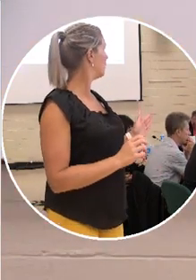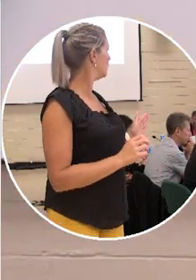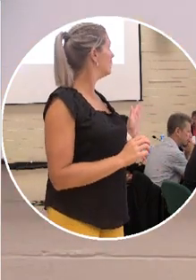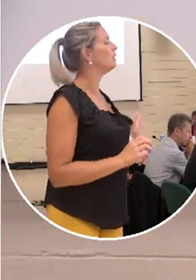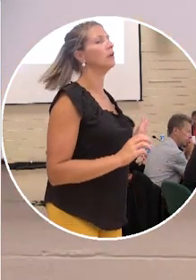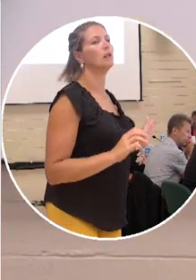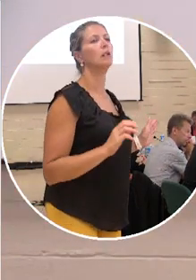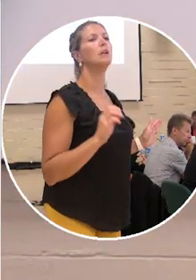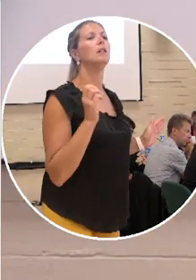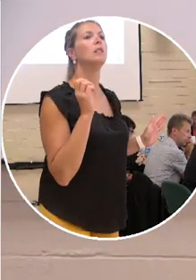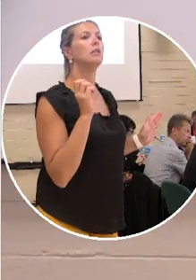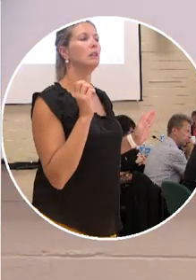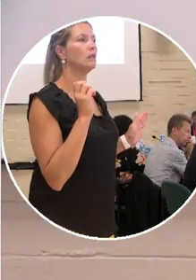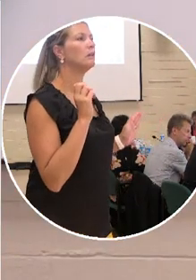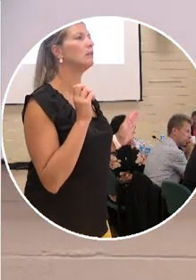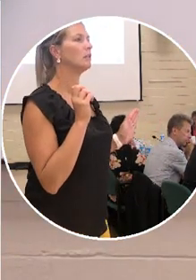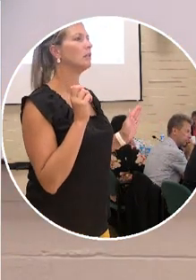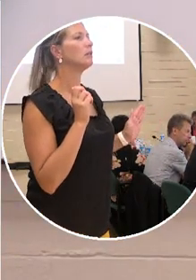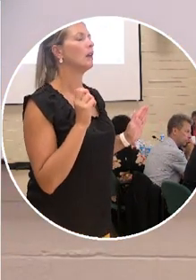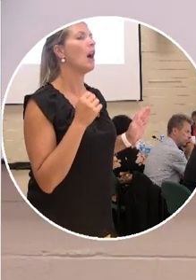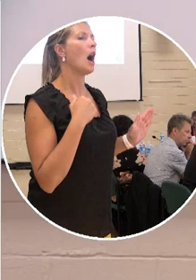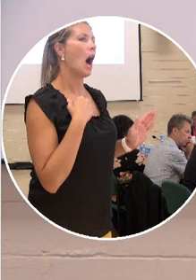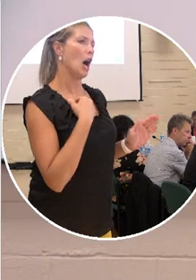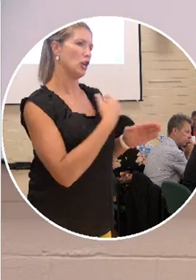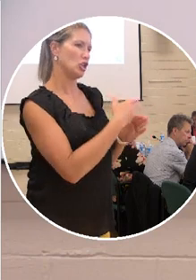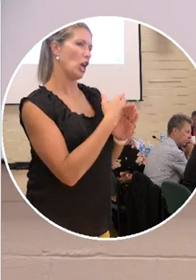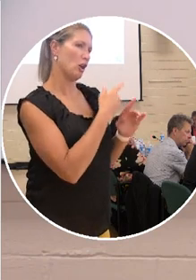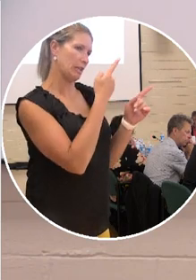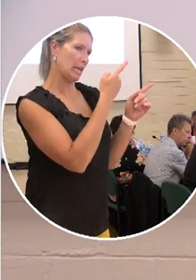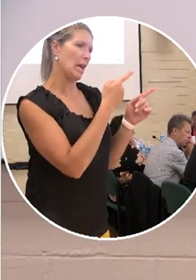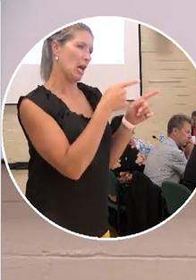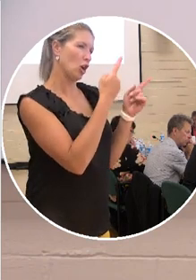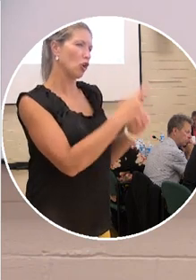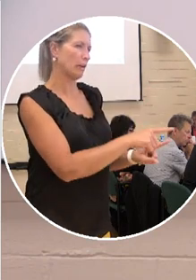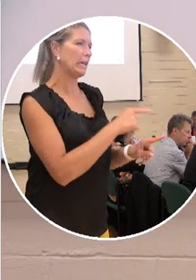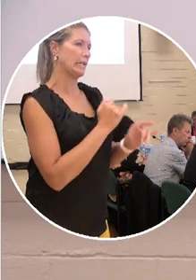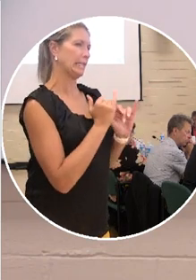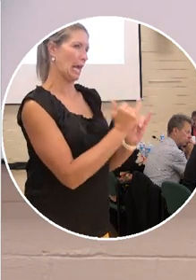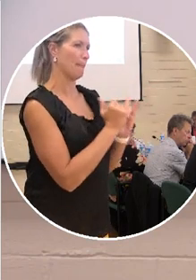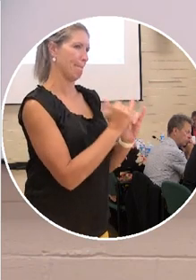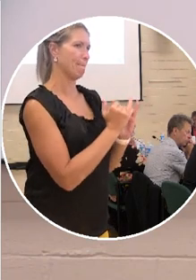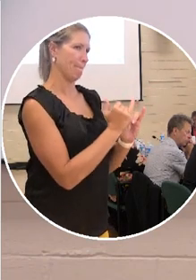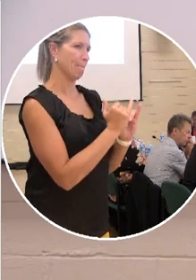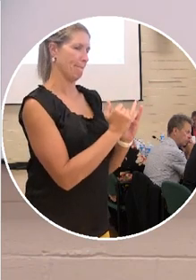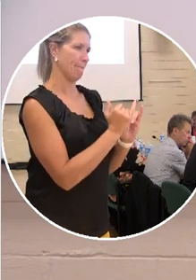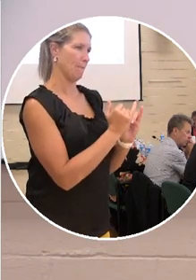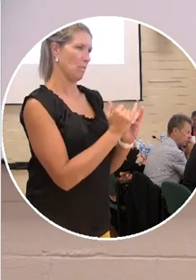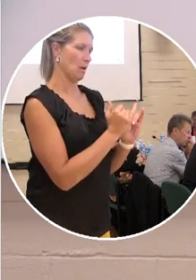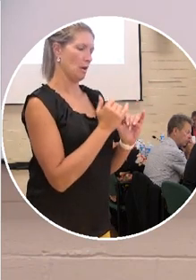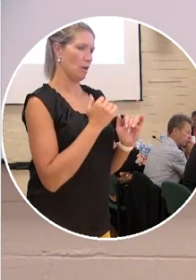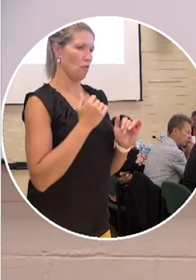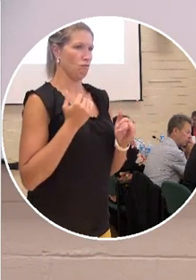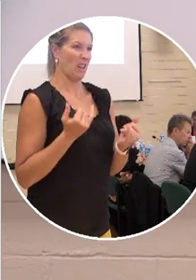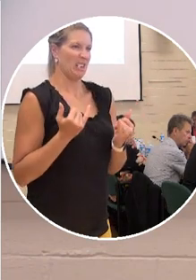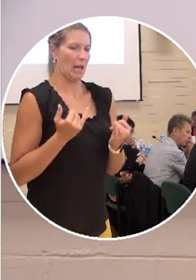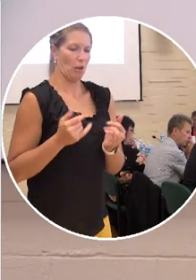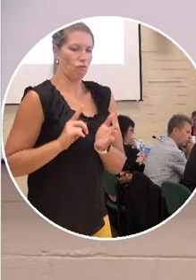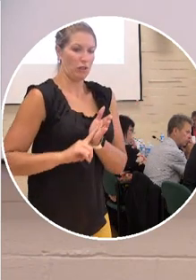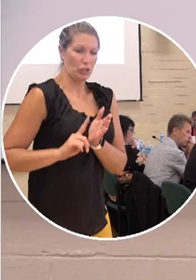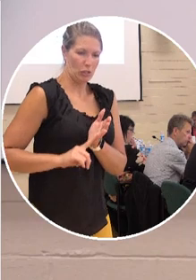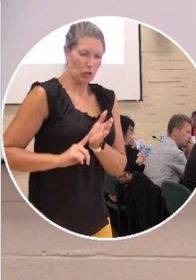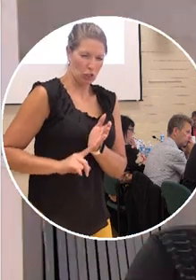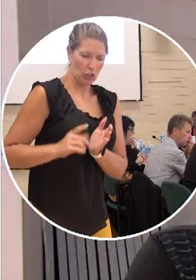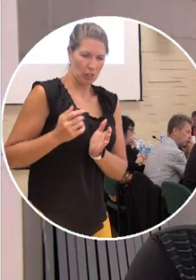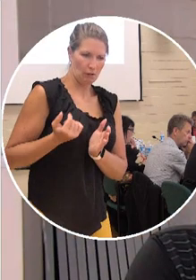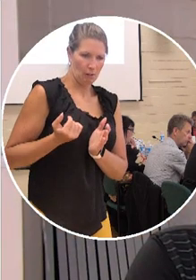thank you, Mr. Chair. I share the same sentiment. My concern is that the research that was done